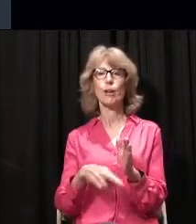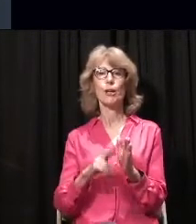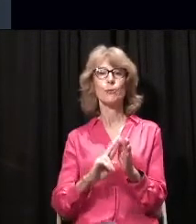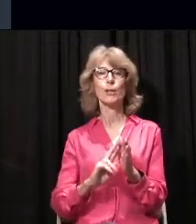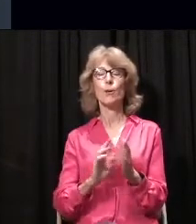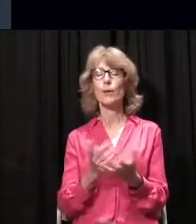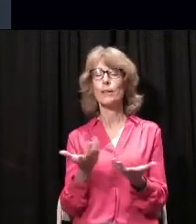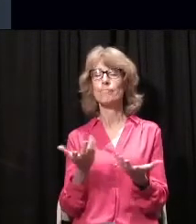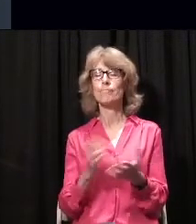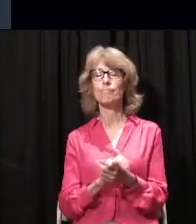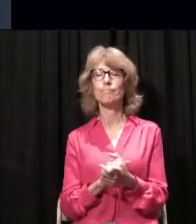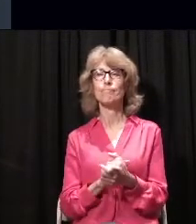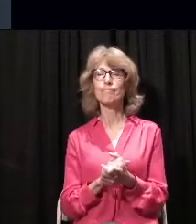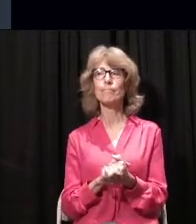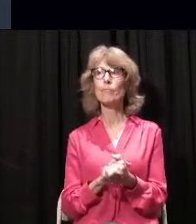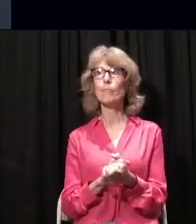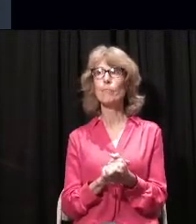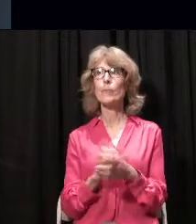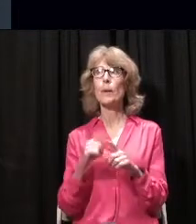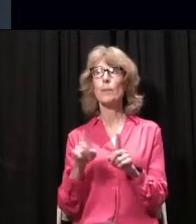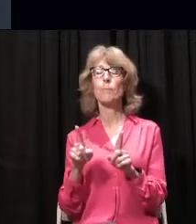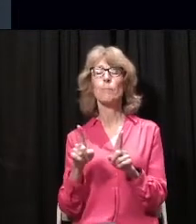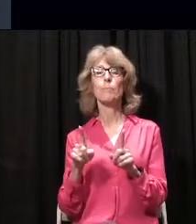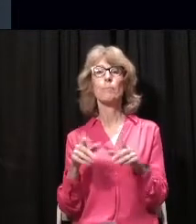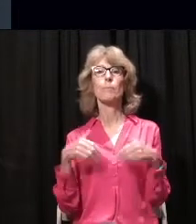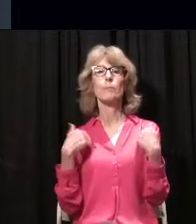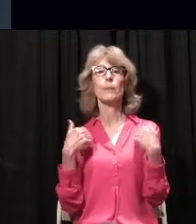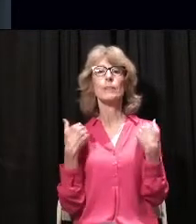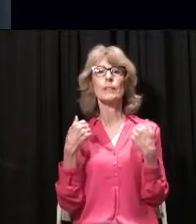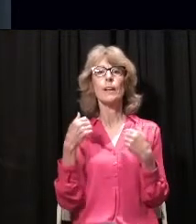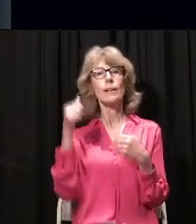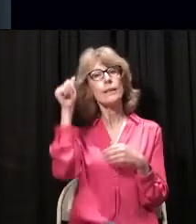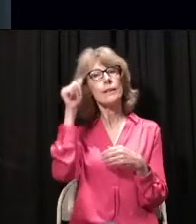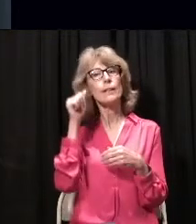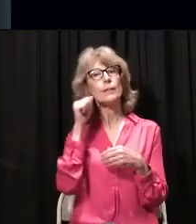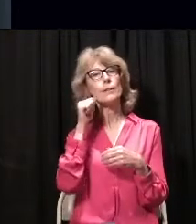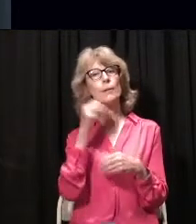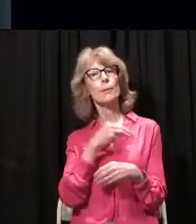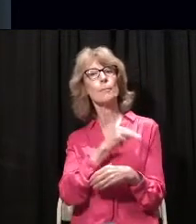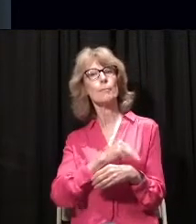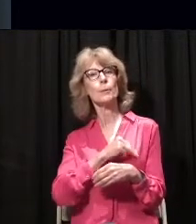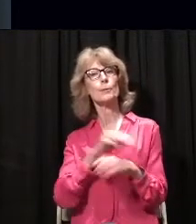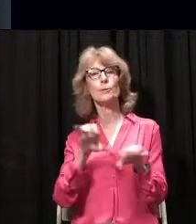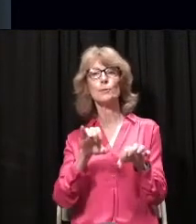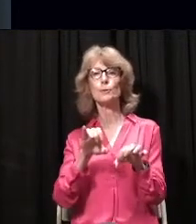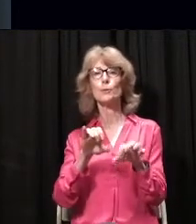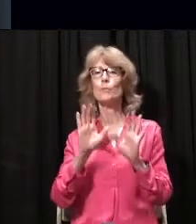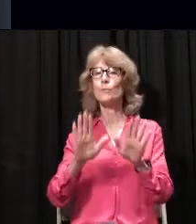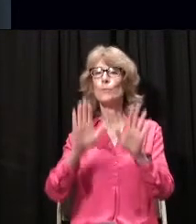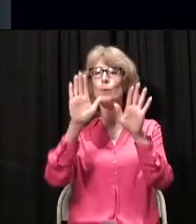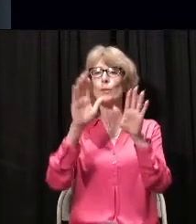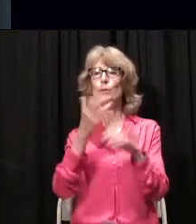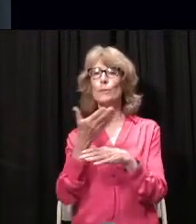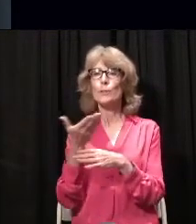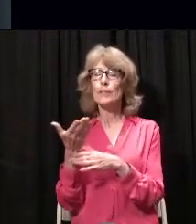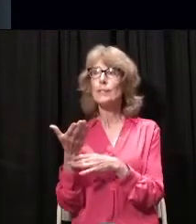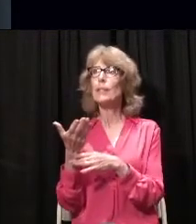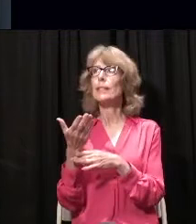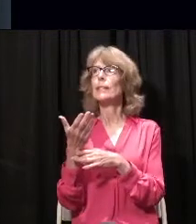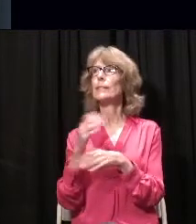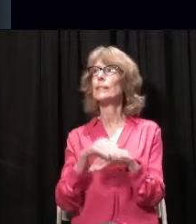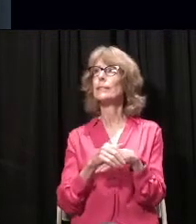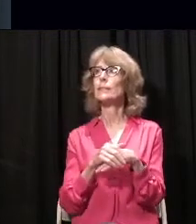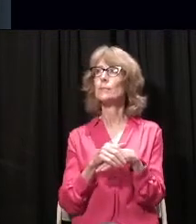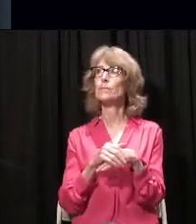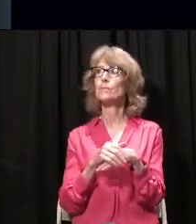But Daniel and Amy have been doing a great job. If you go to this next slide, you'll see that young adults have been doing lots of great things, decorating the trail. Daniel's had